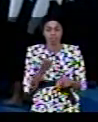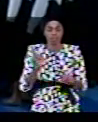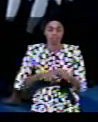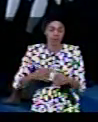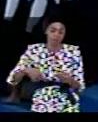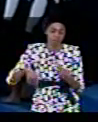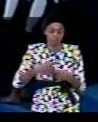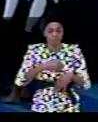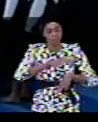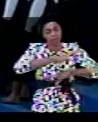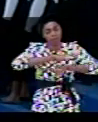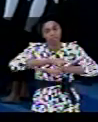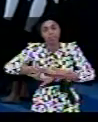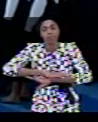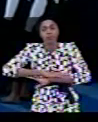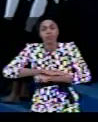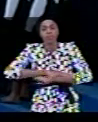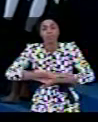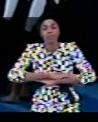here round the